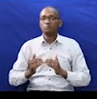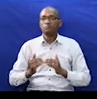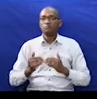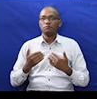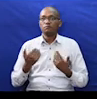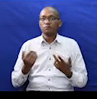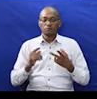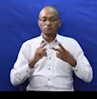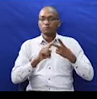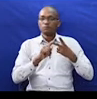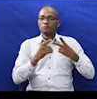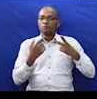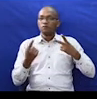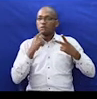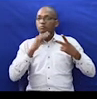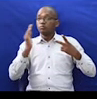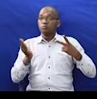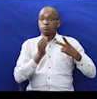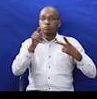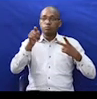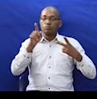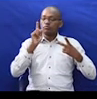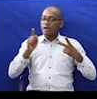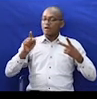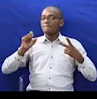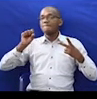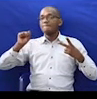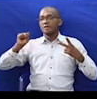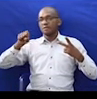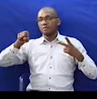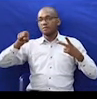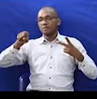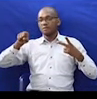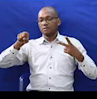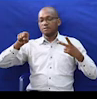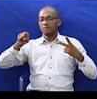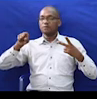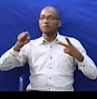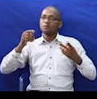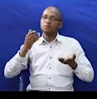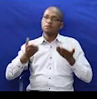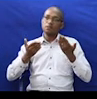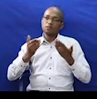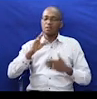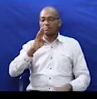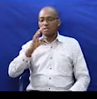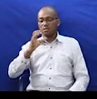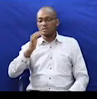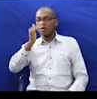2 is, if we go back, we have S, which is sine, is either one BC over